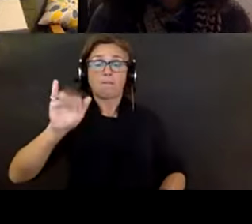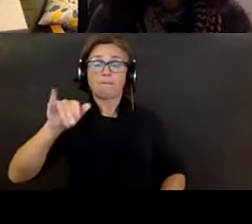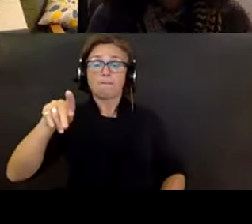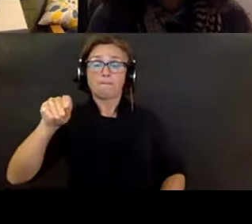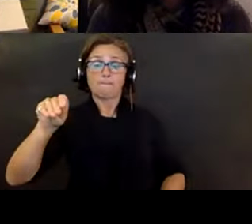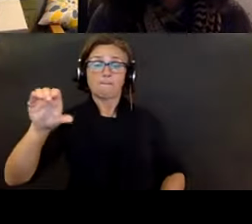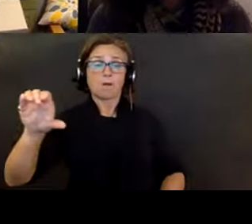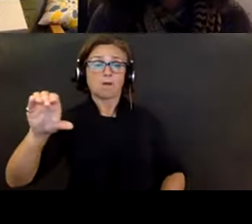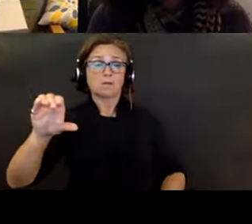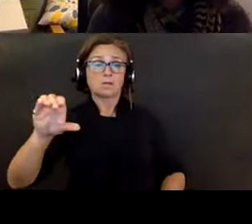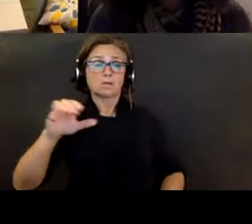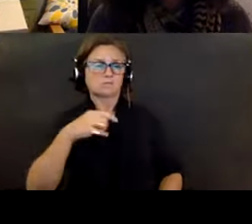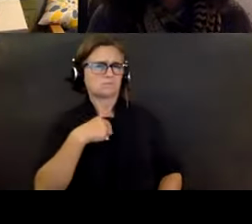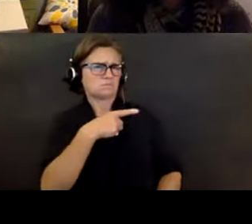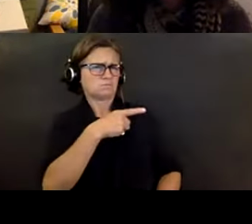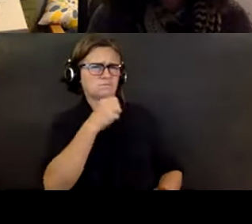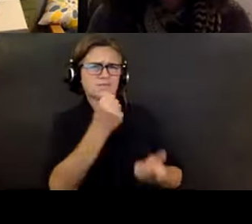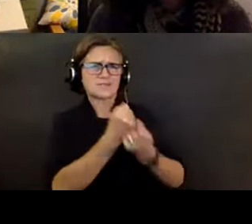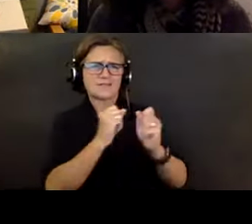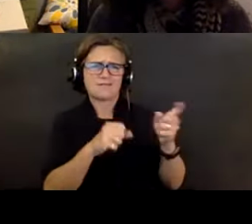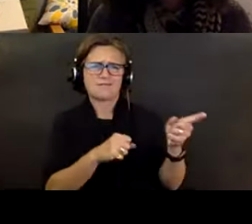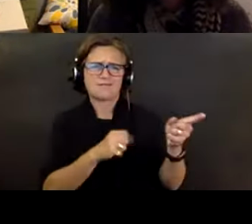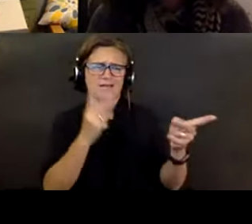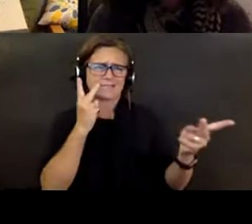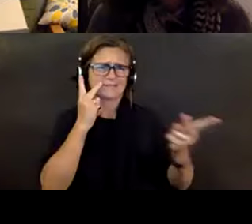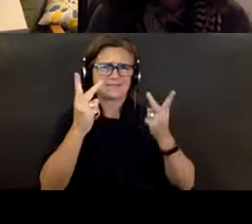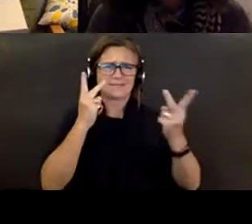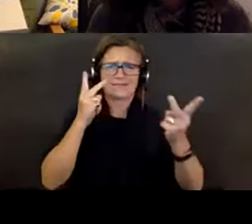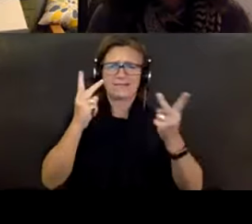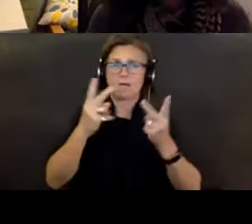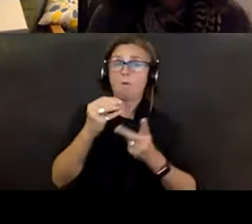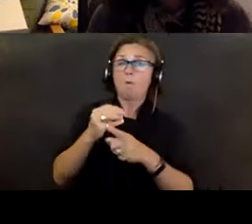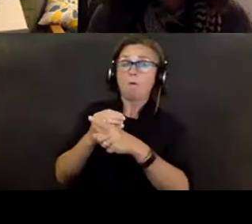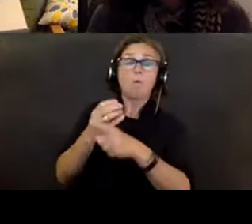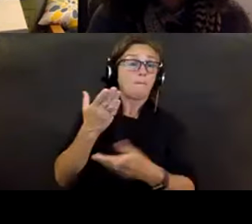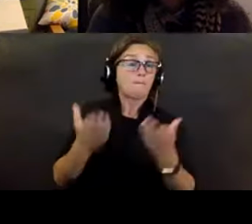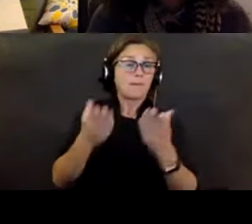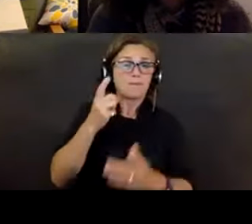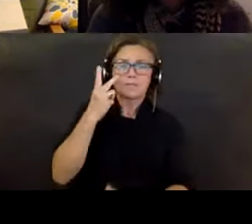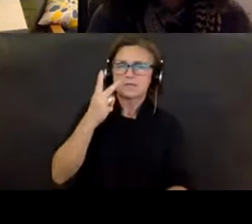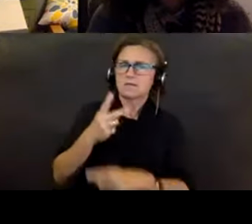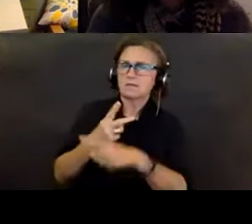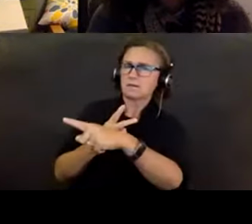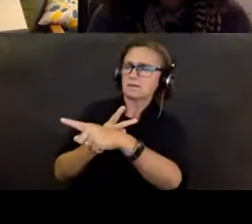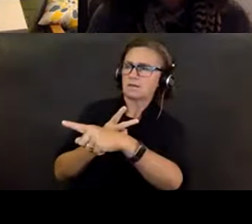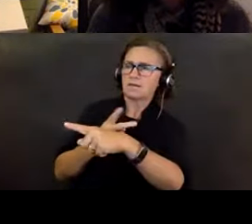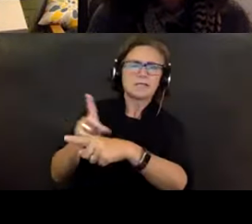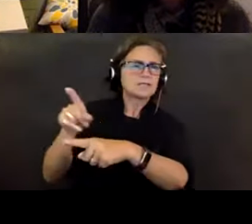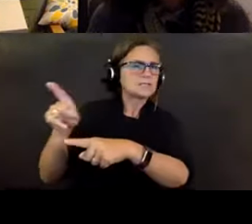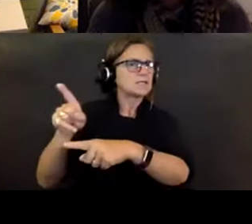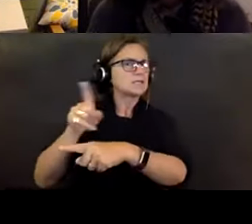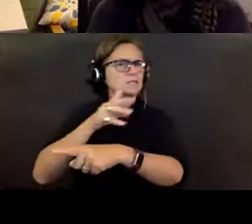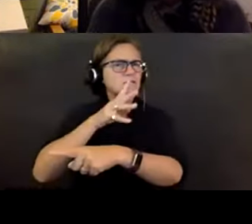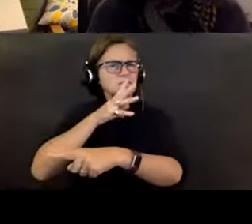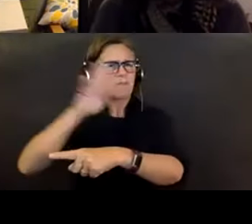long time, or they've seen examples where someone has spoken out and has gotten punished, right? And then there are individuals